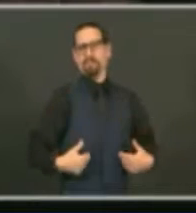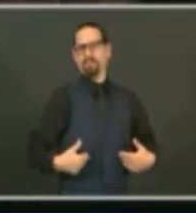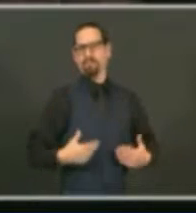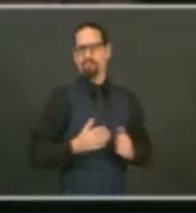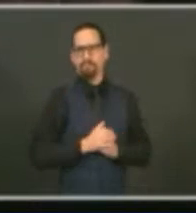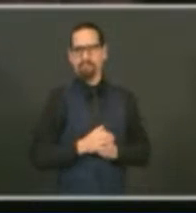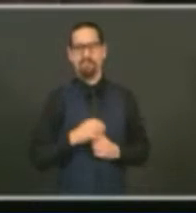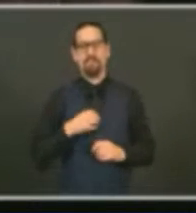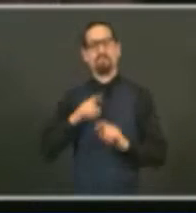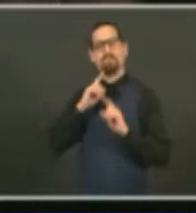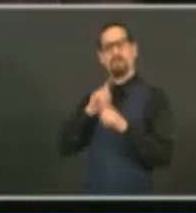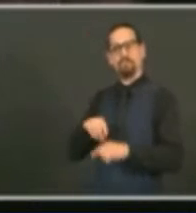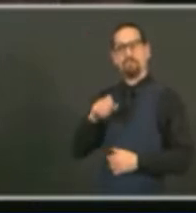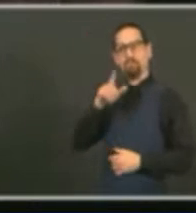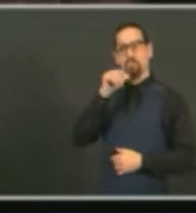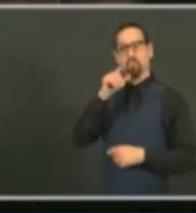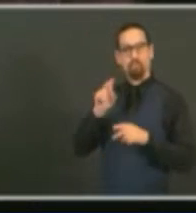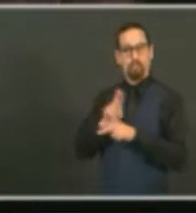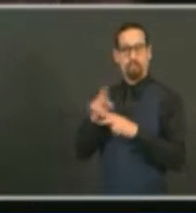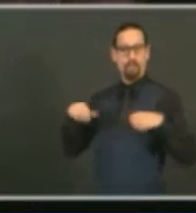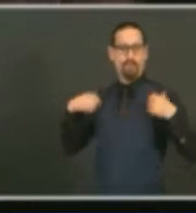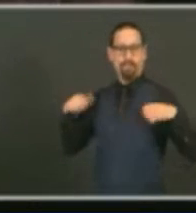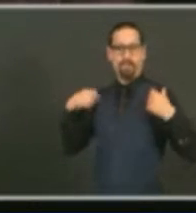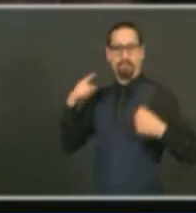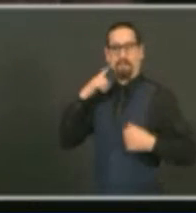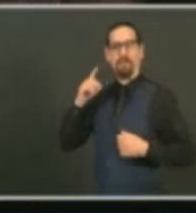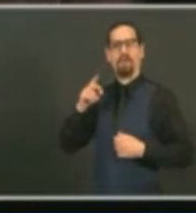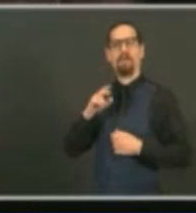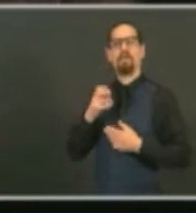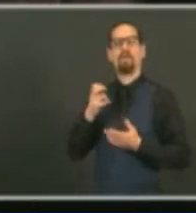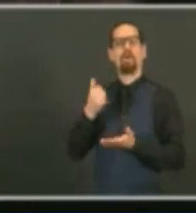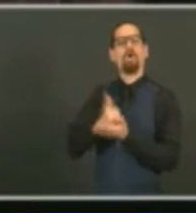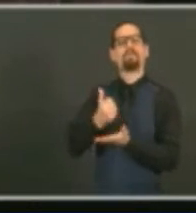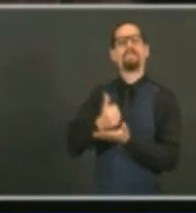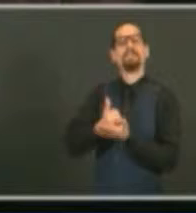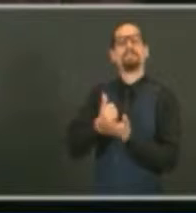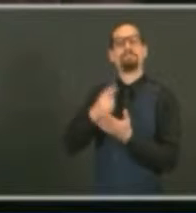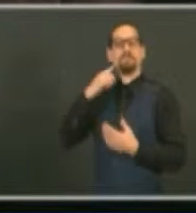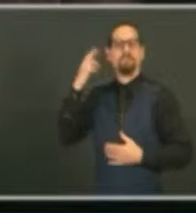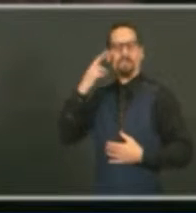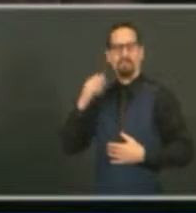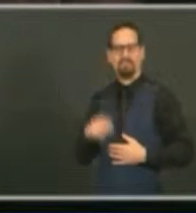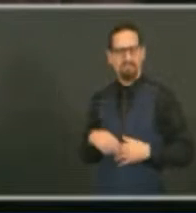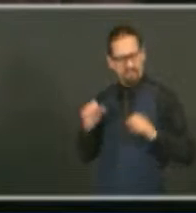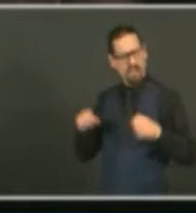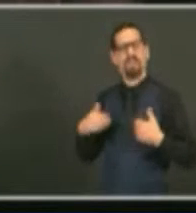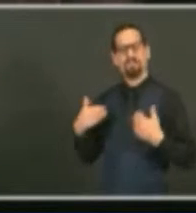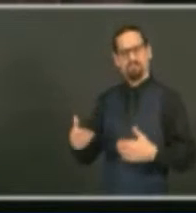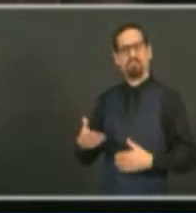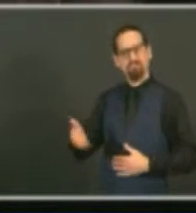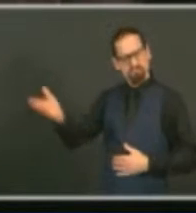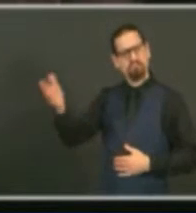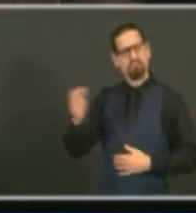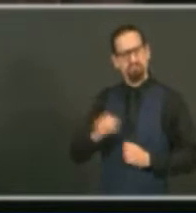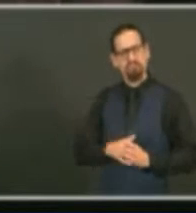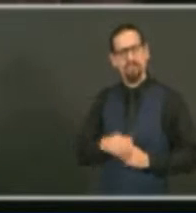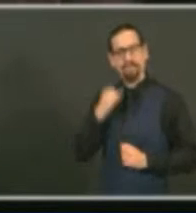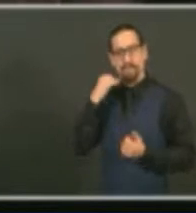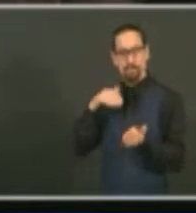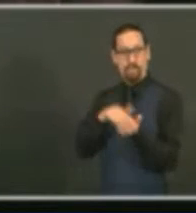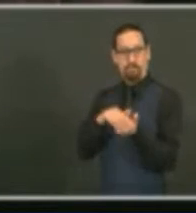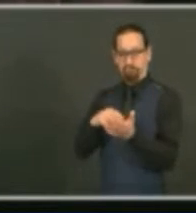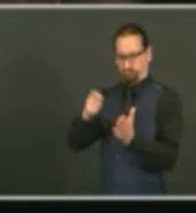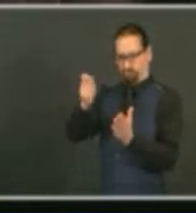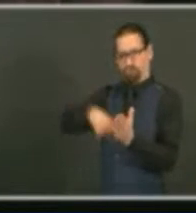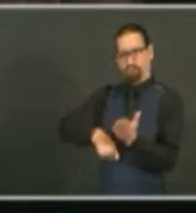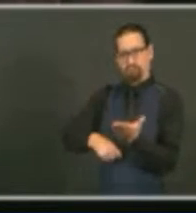who uses the gym for immunotherapy or therapeutics may do so based on whether it's a doctor's note or otherwise. How